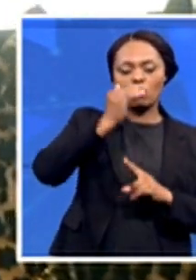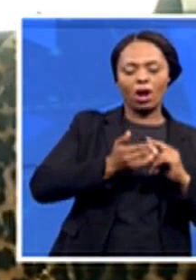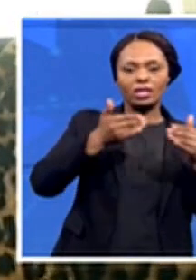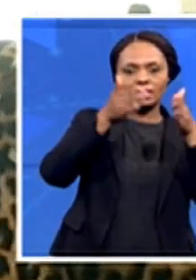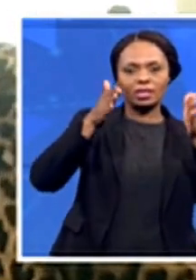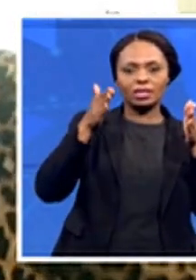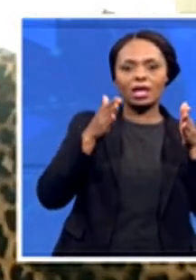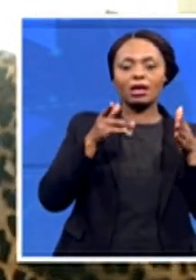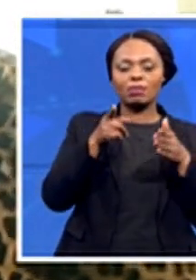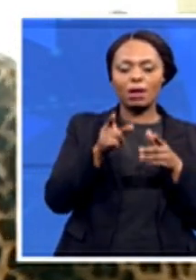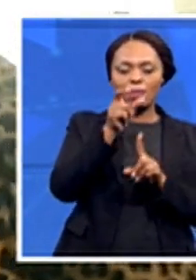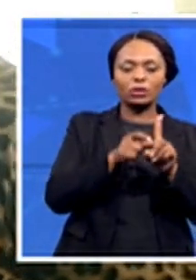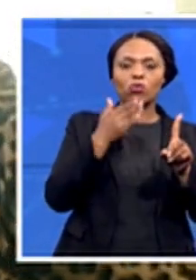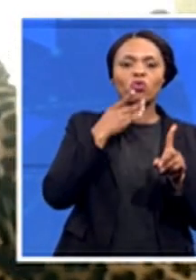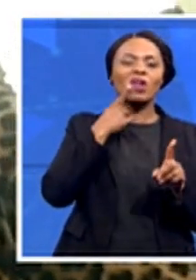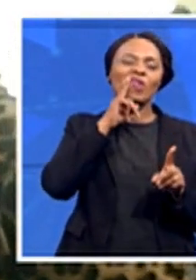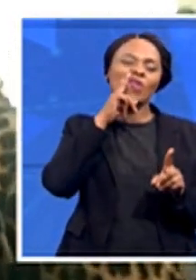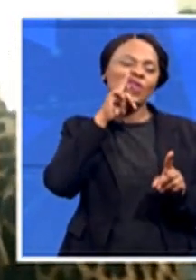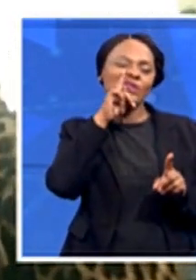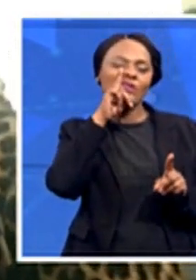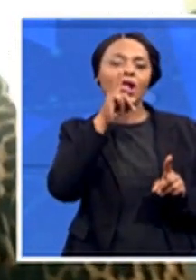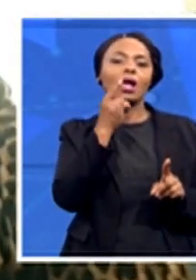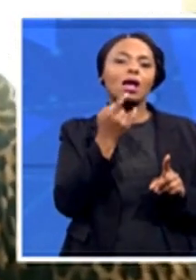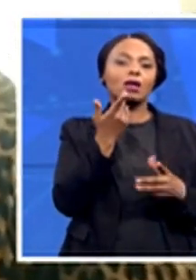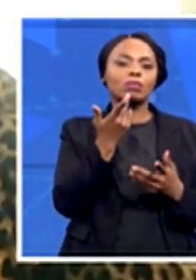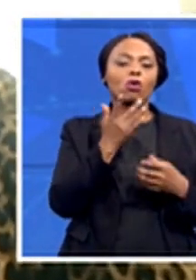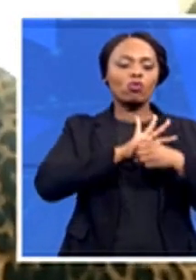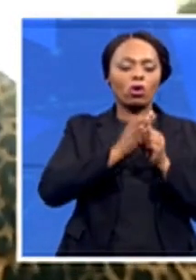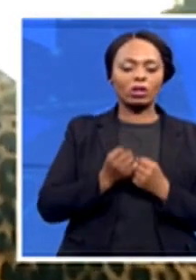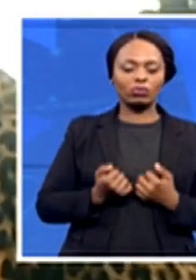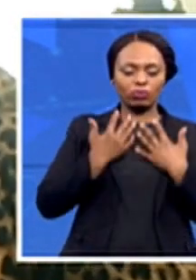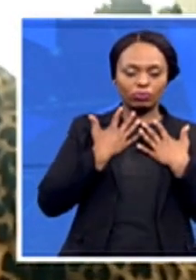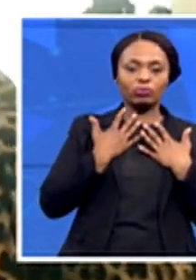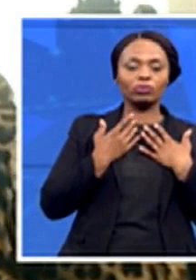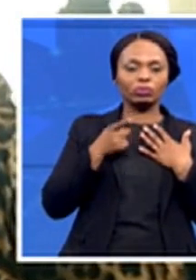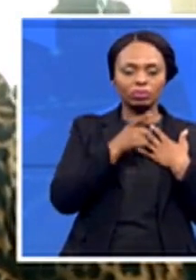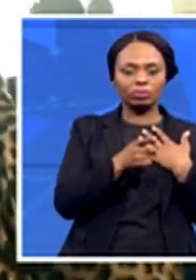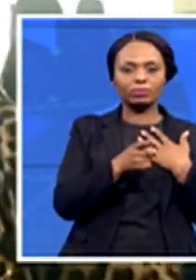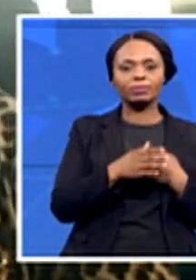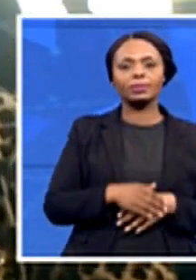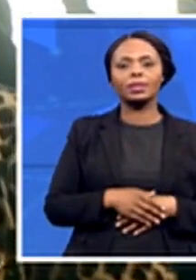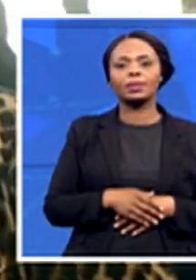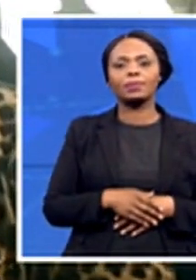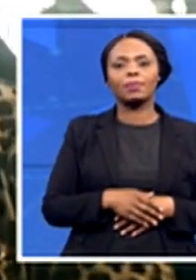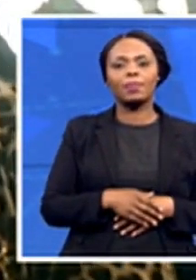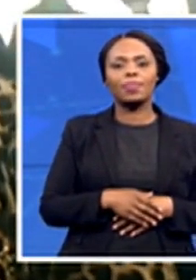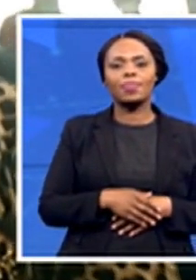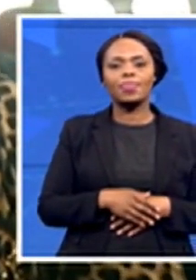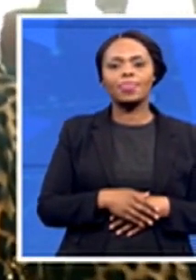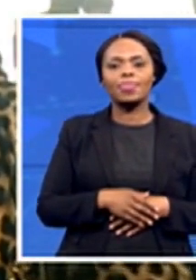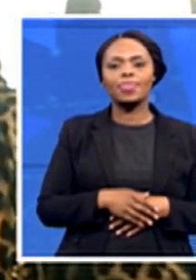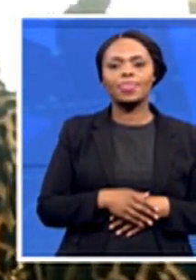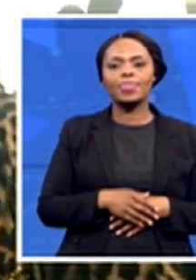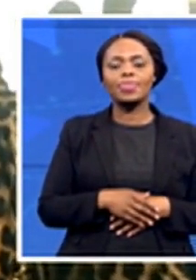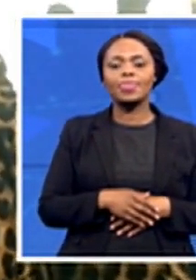positive, isolate in our facilities, even if they are asymptomatic. But we are also happy and comfortable to see that our young people, even though they